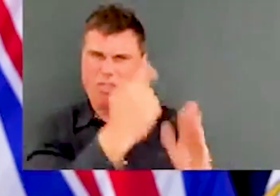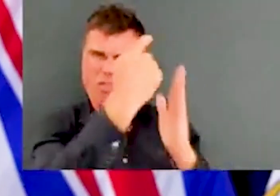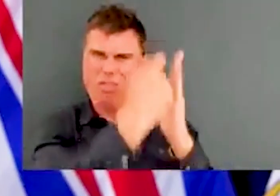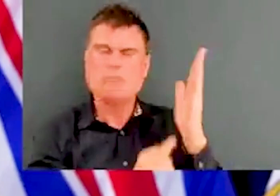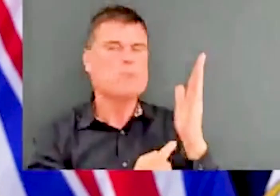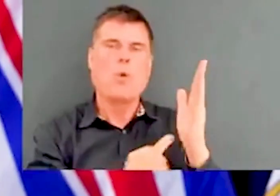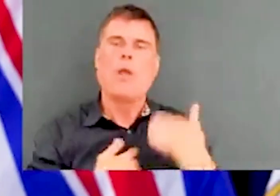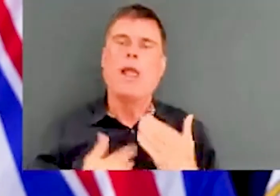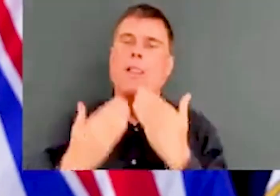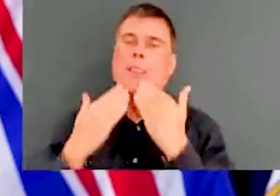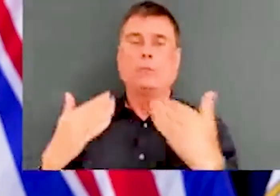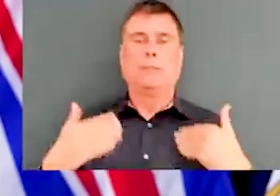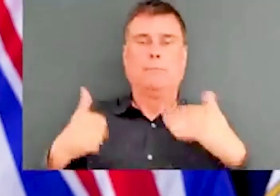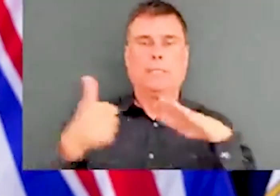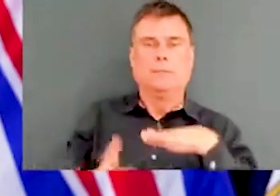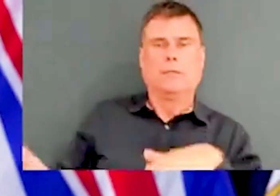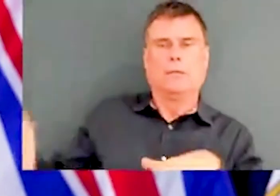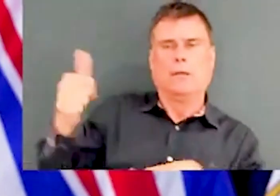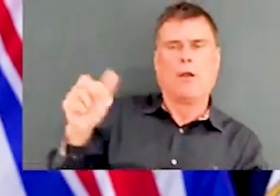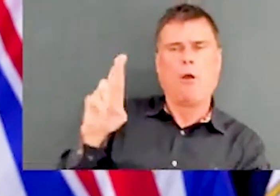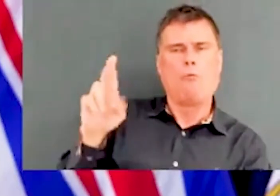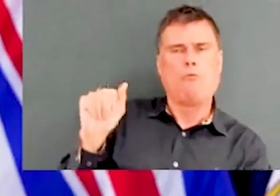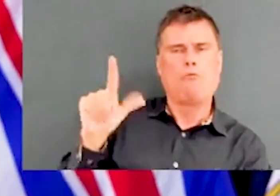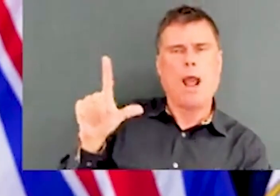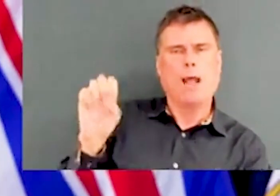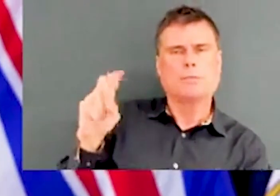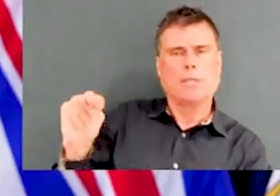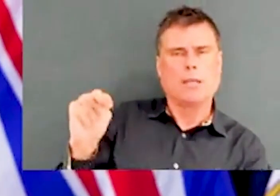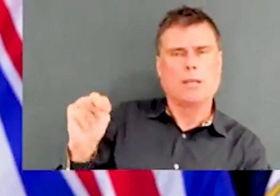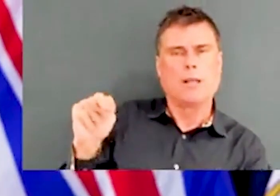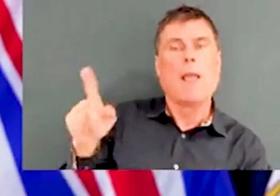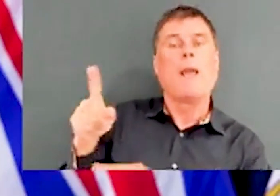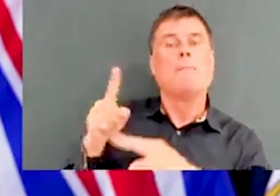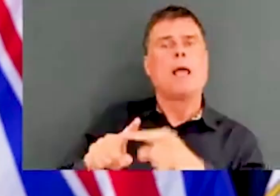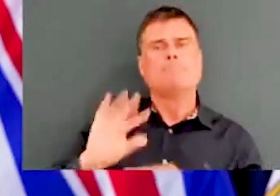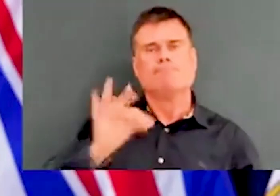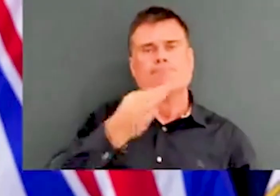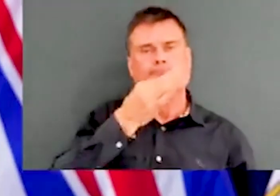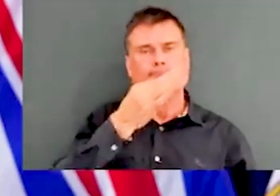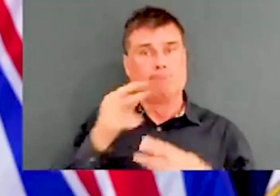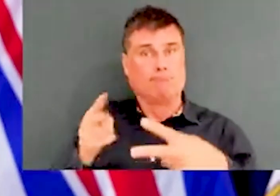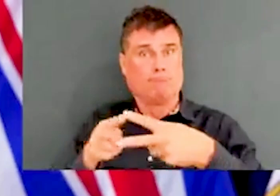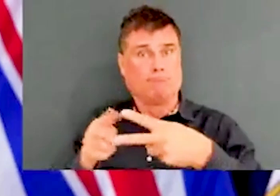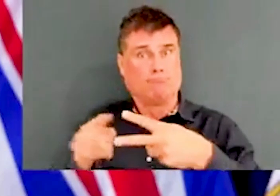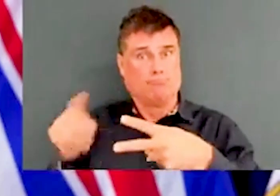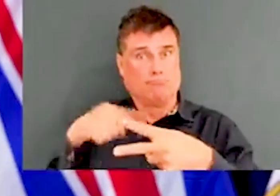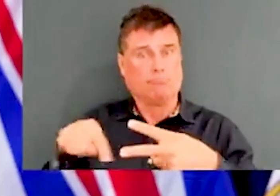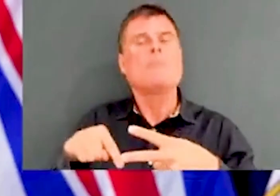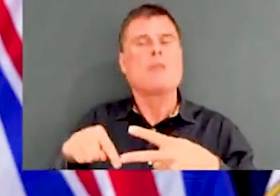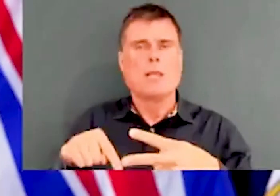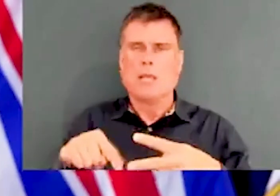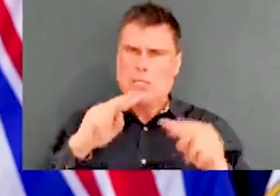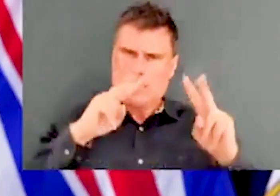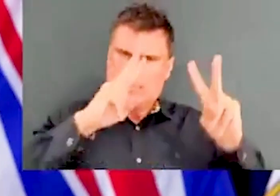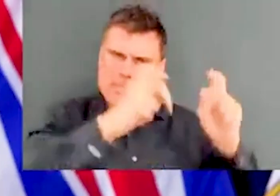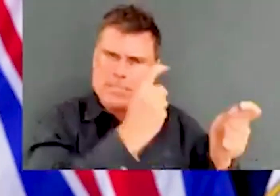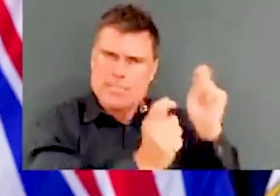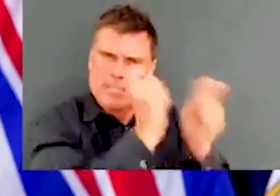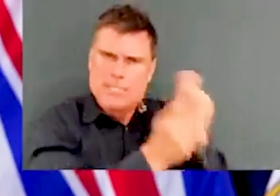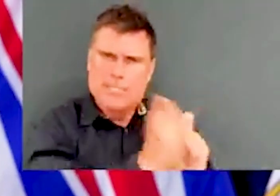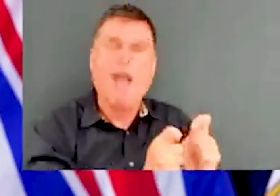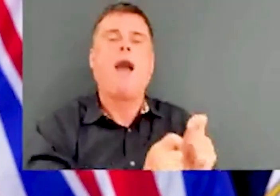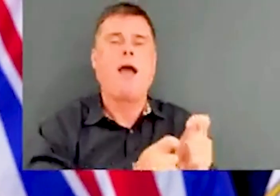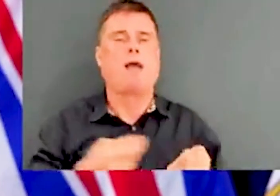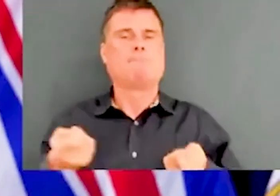this issue now in the fifth year of our mandate, or coming on to the fifth year of our mandate as a government. As we continue to